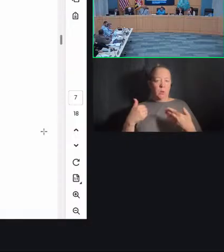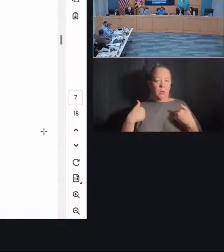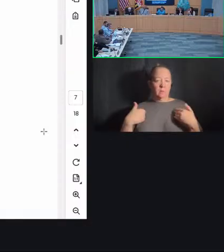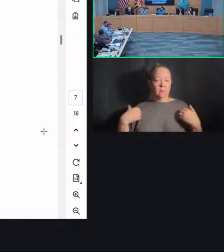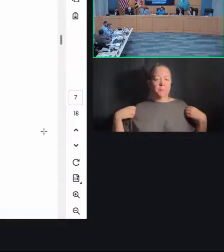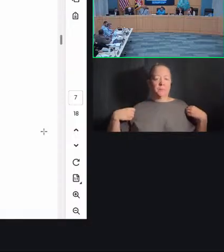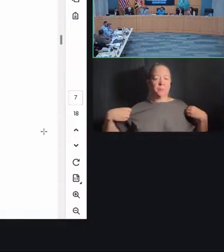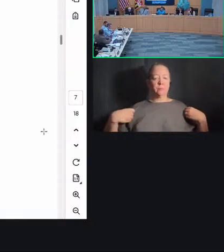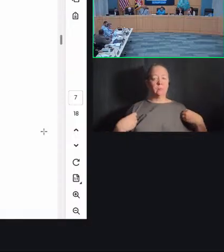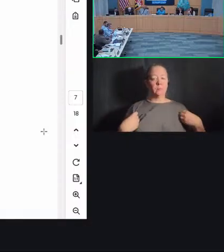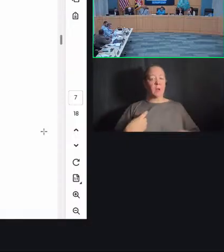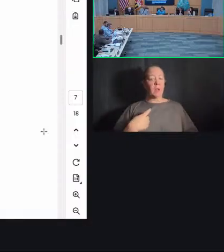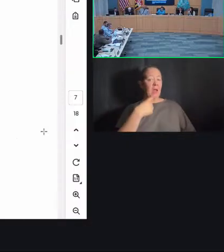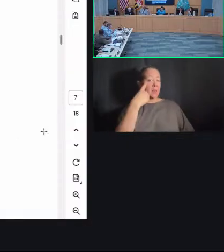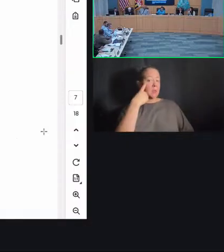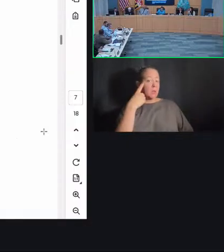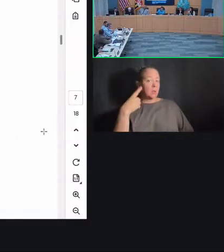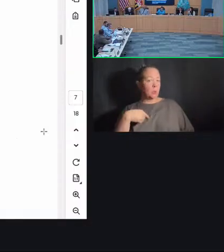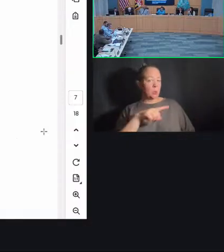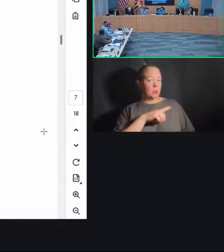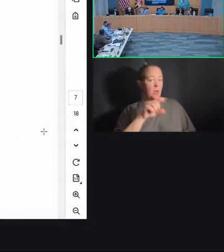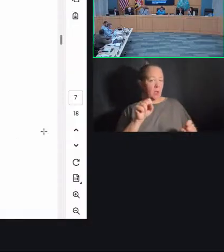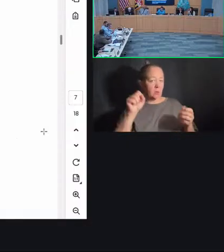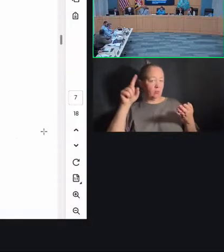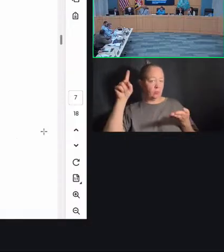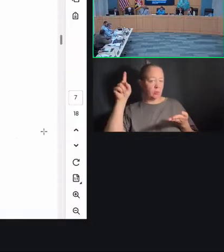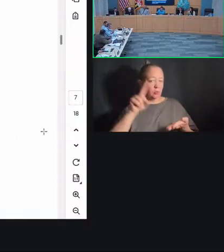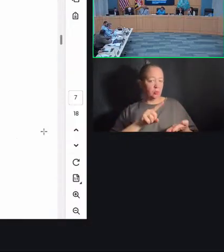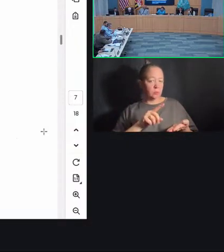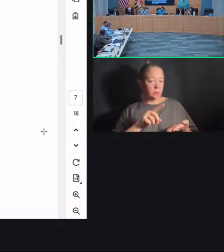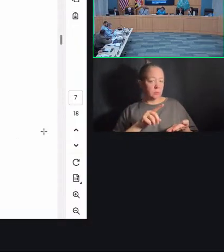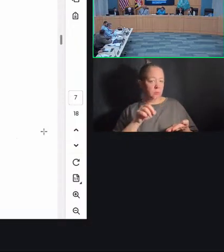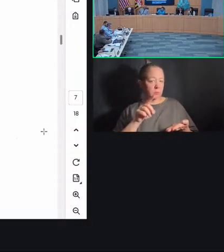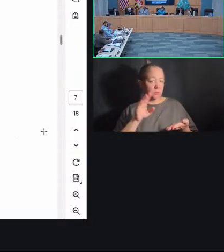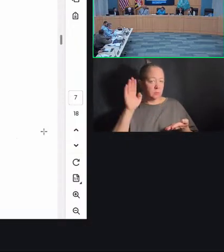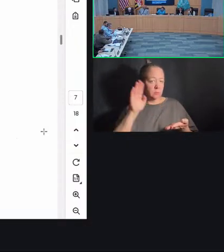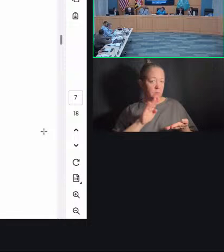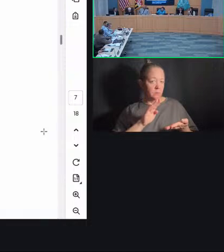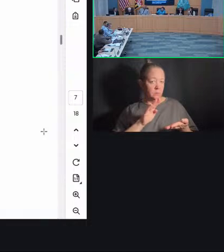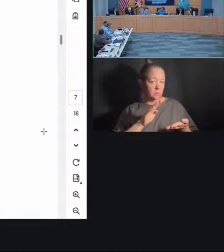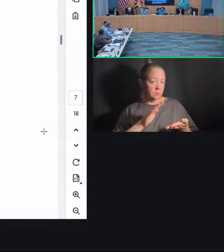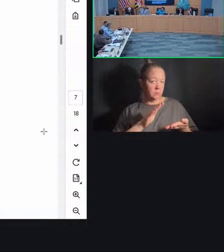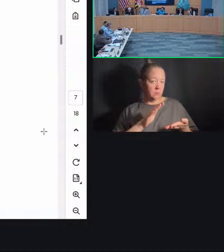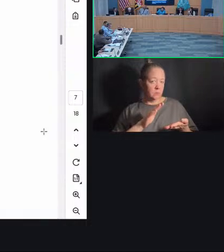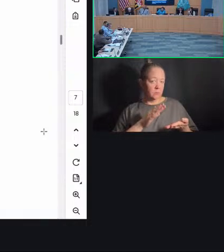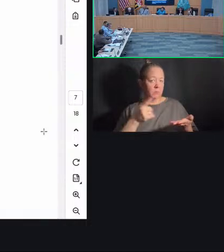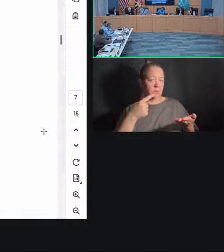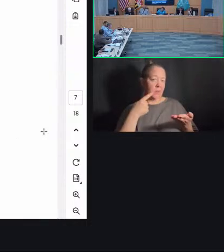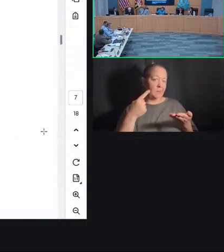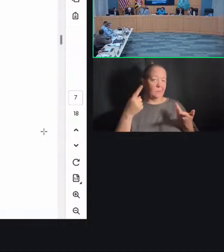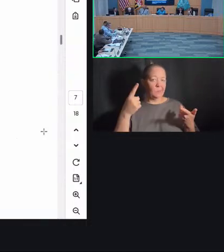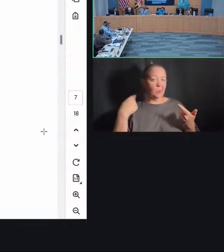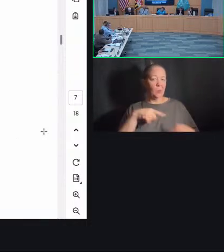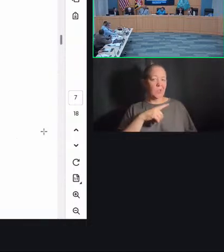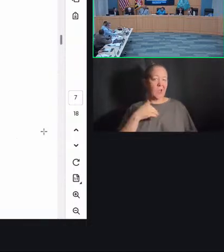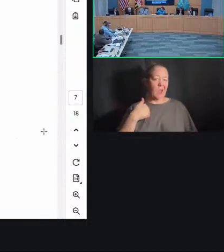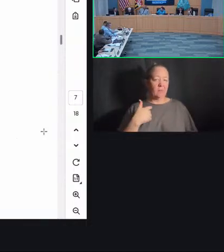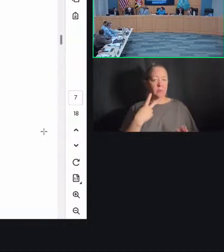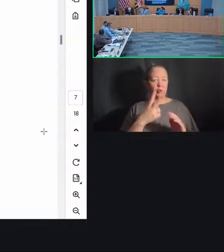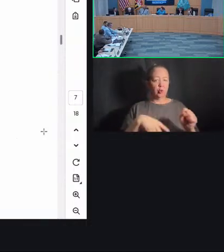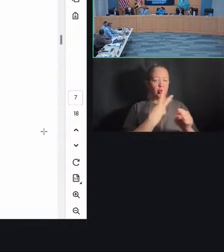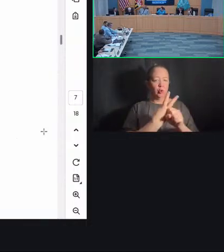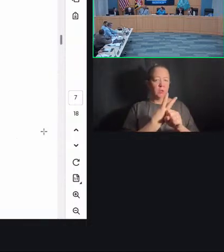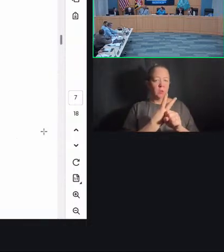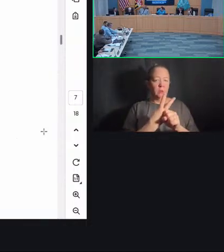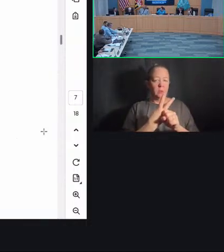we can reduce it, since, we could always say, hey, we have 2-year terms, we have